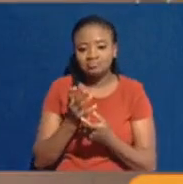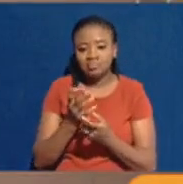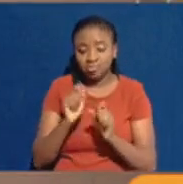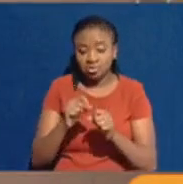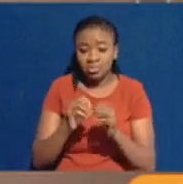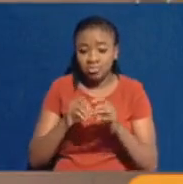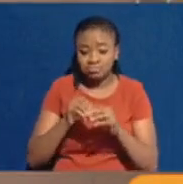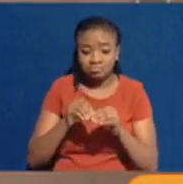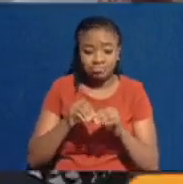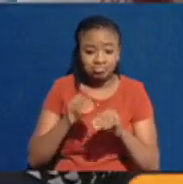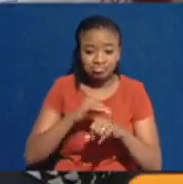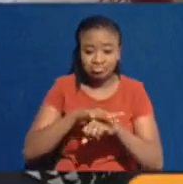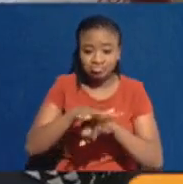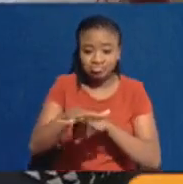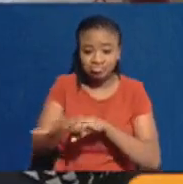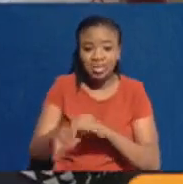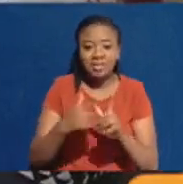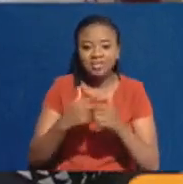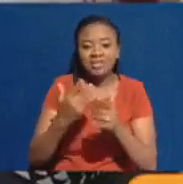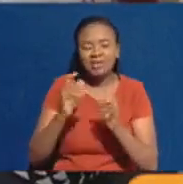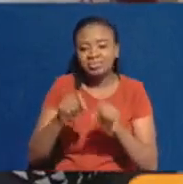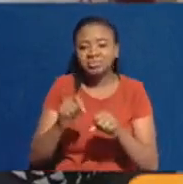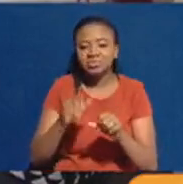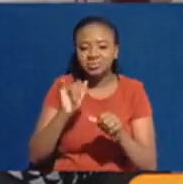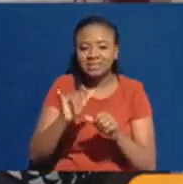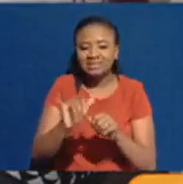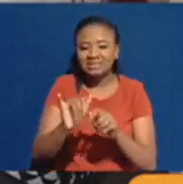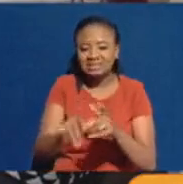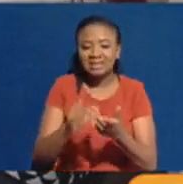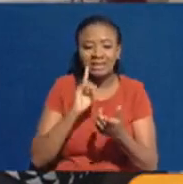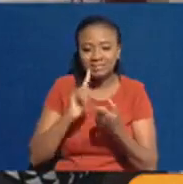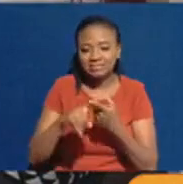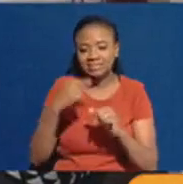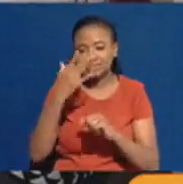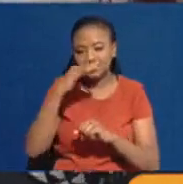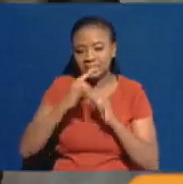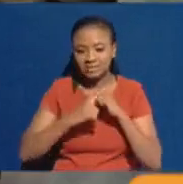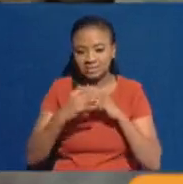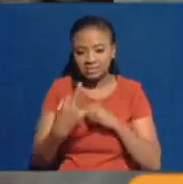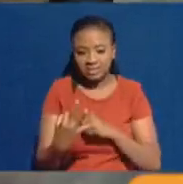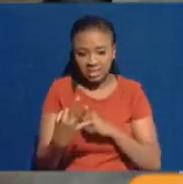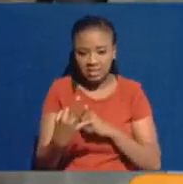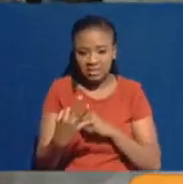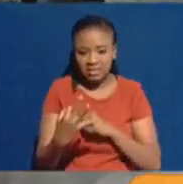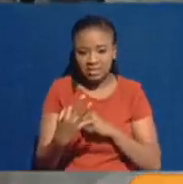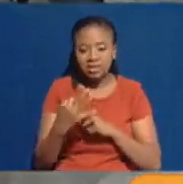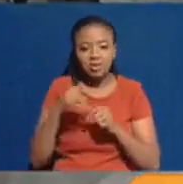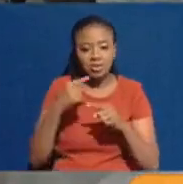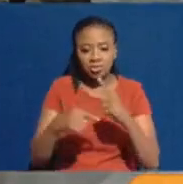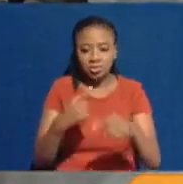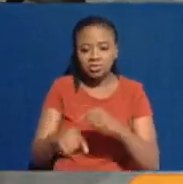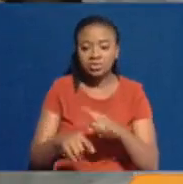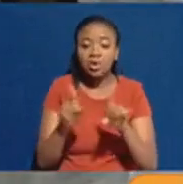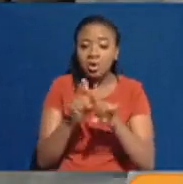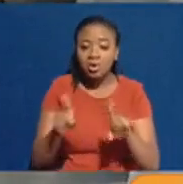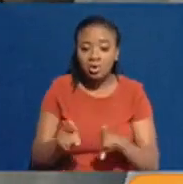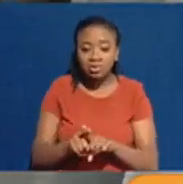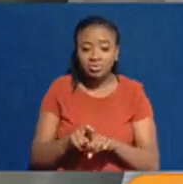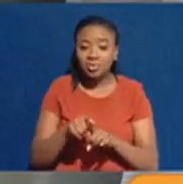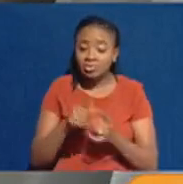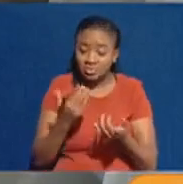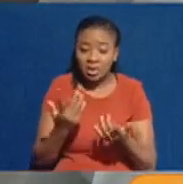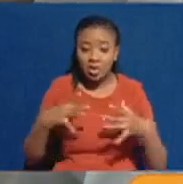end in mid-January and last for a total of 63 days. The peak of the wave is particularly worrying as it comes during the